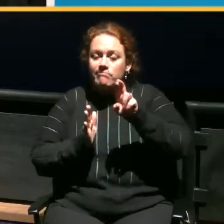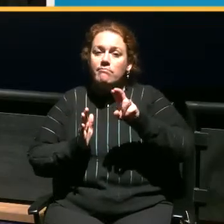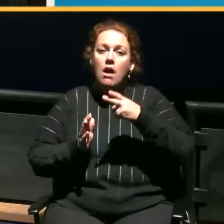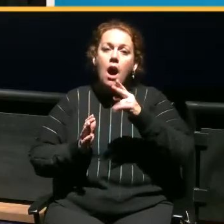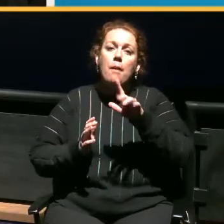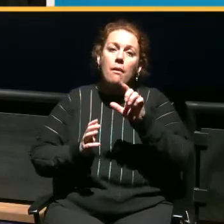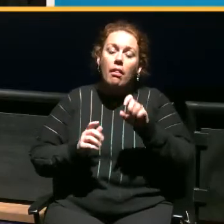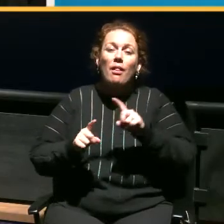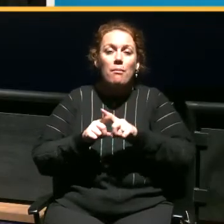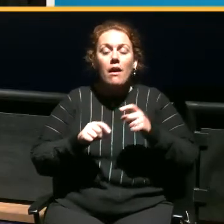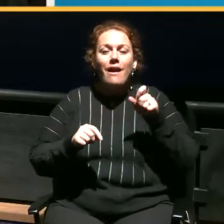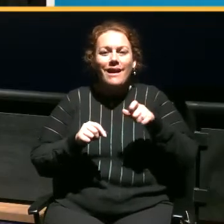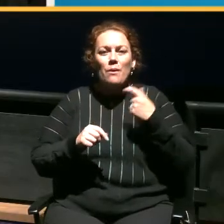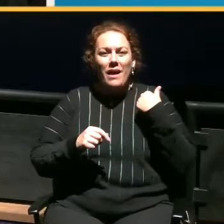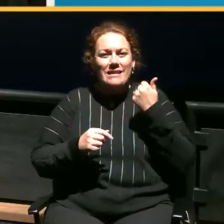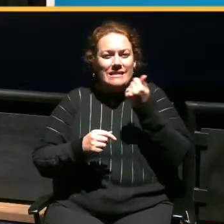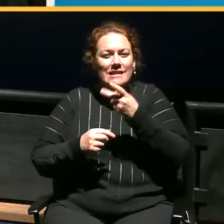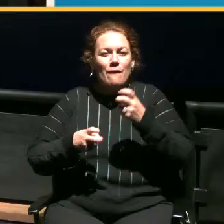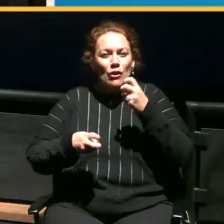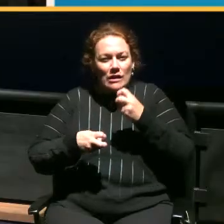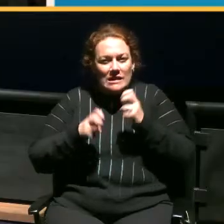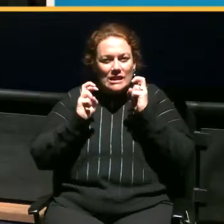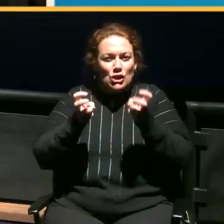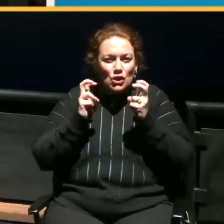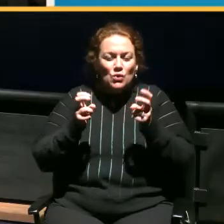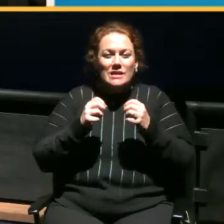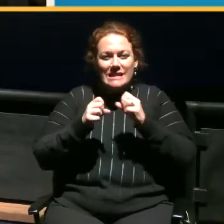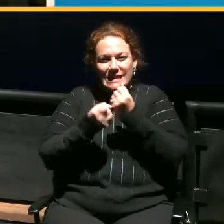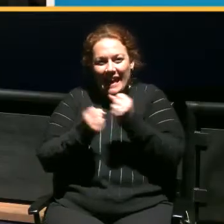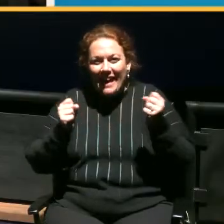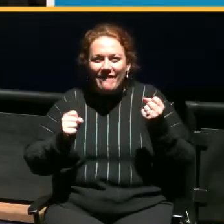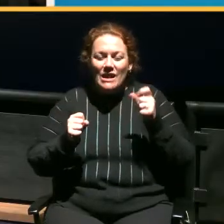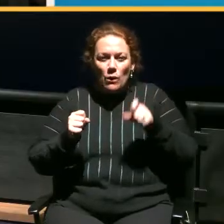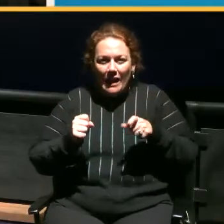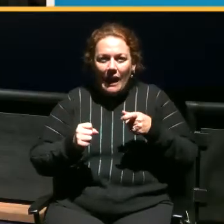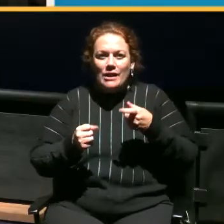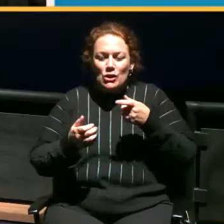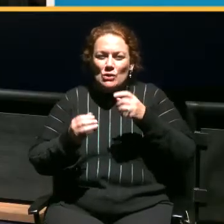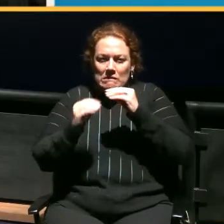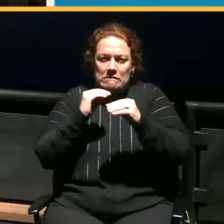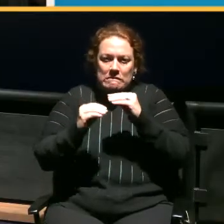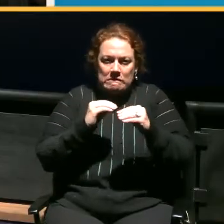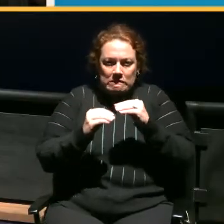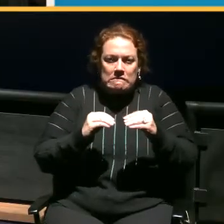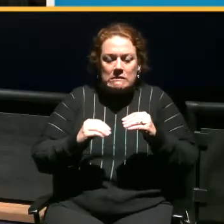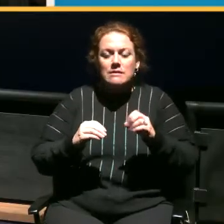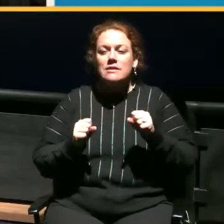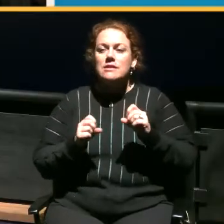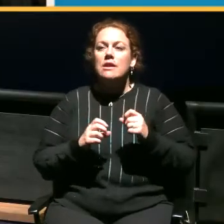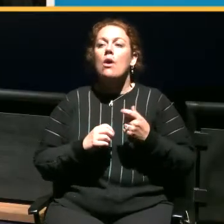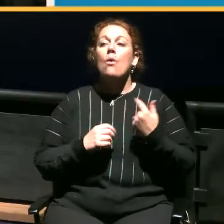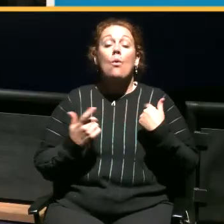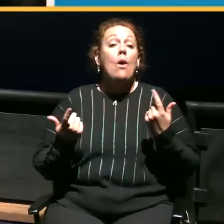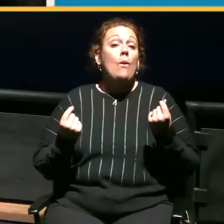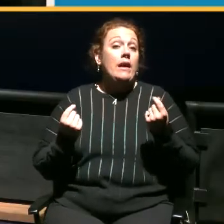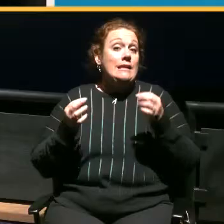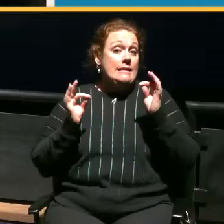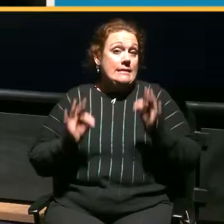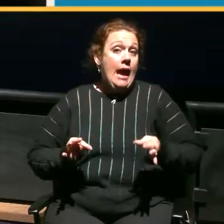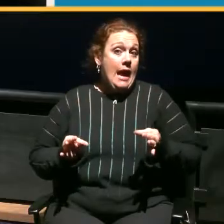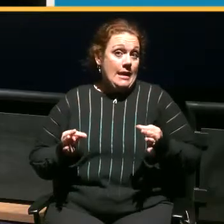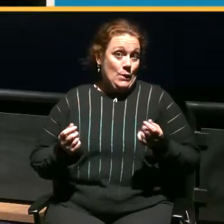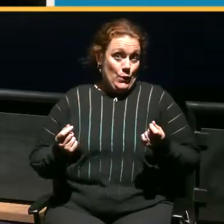But again, we had to overcome these issues with the safety of going to Hubble with the space shuttle. So what we came up